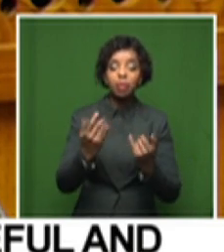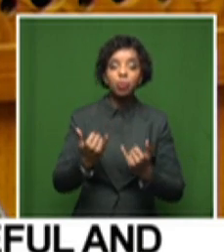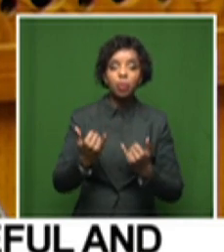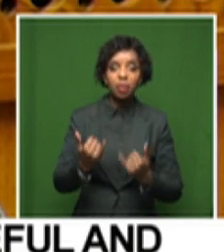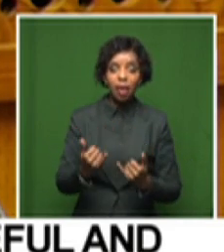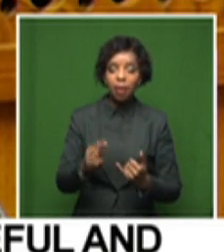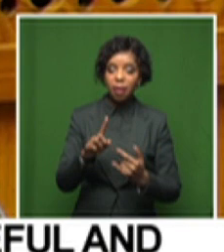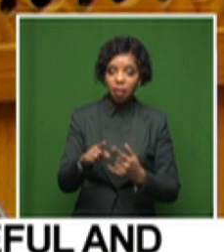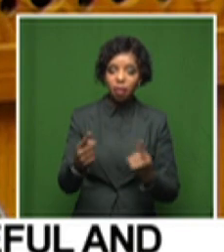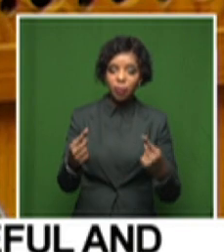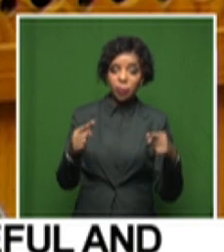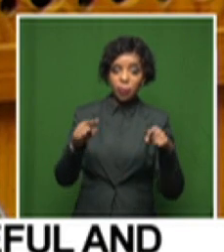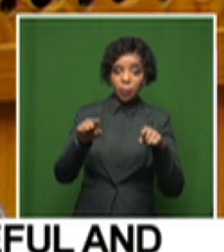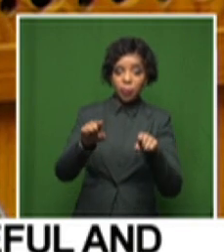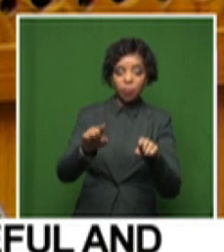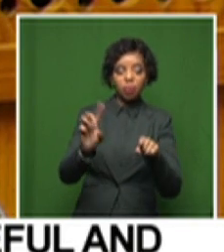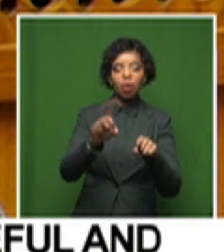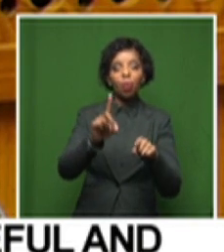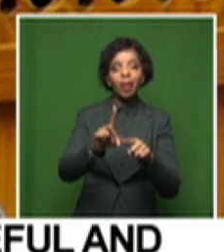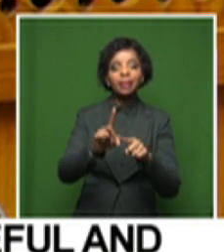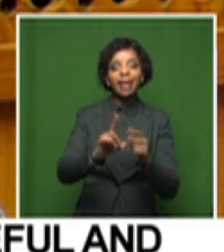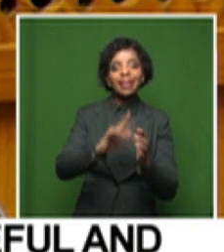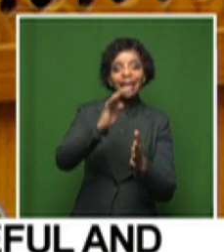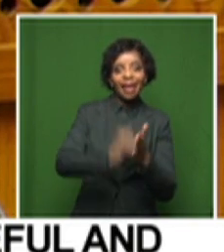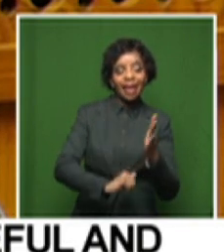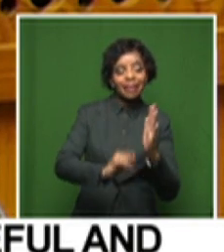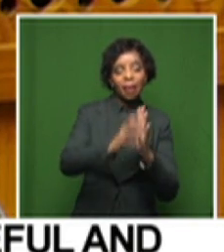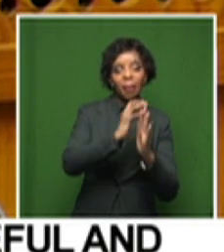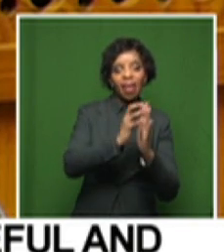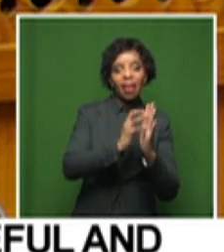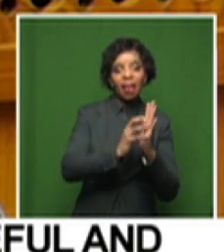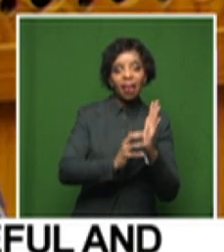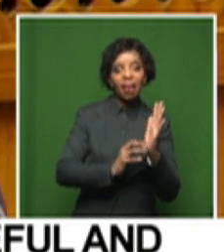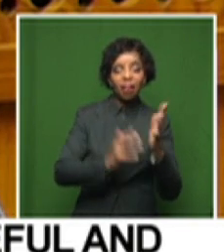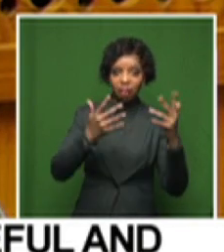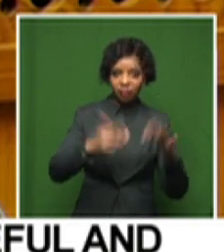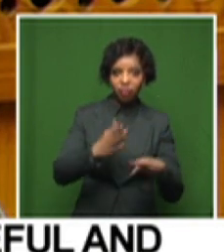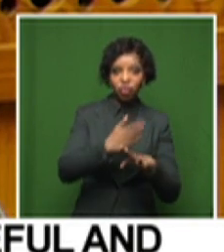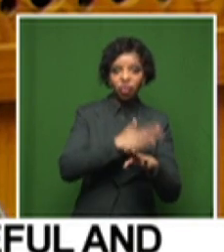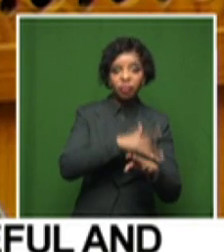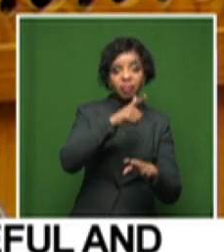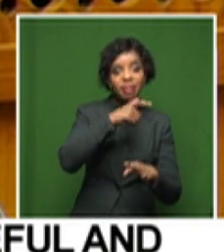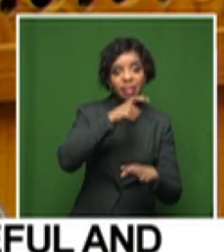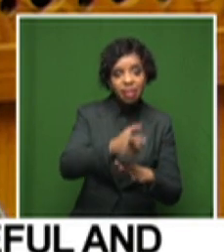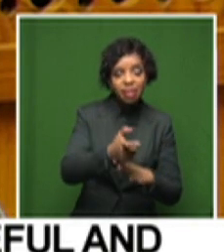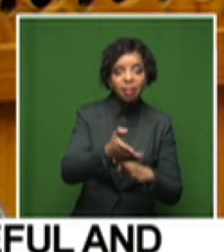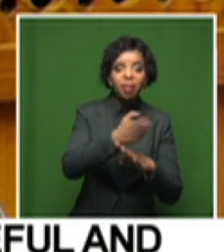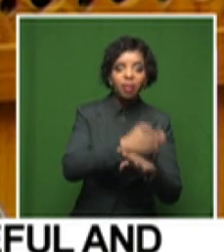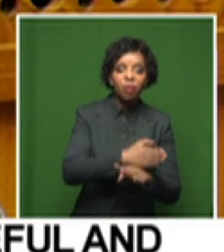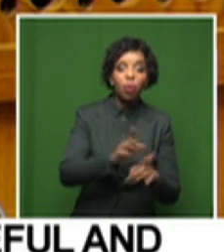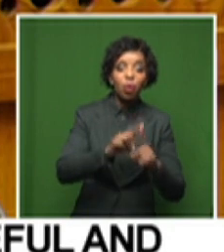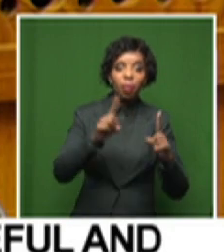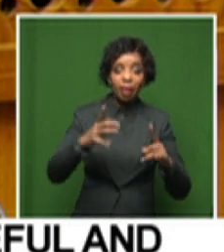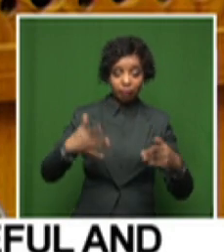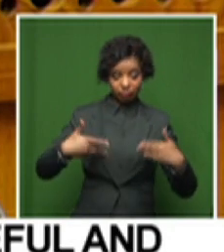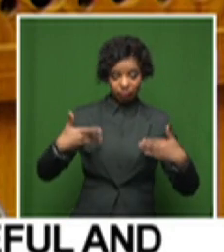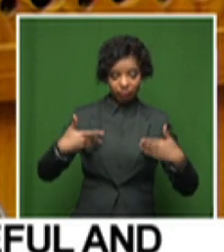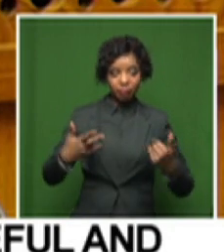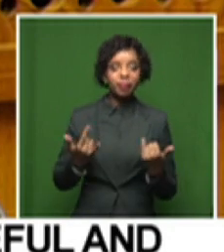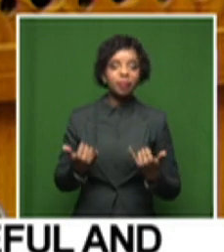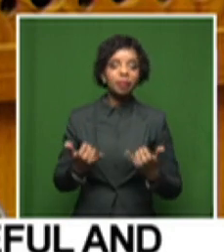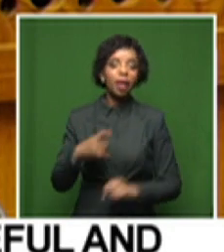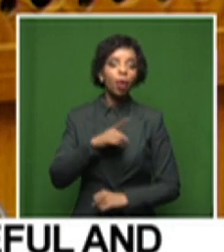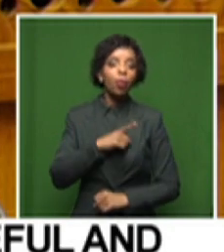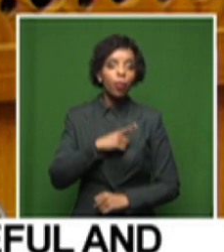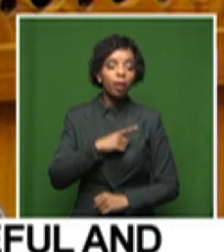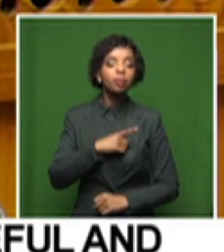the tabling of the tax bills, as I mentioned. I'm grateful to the standing and select committees on appropriations and